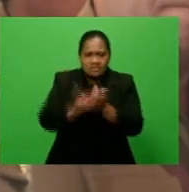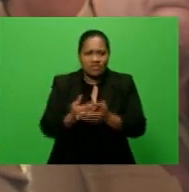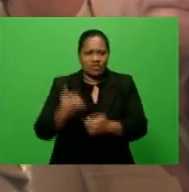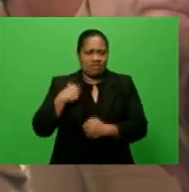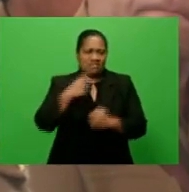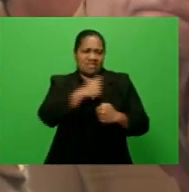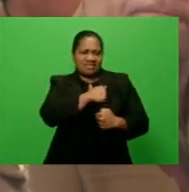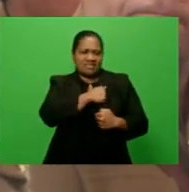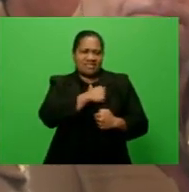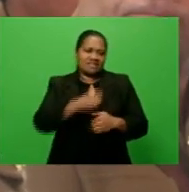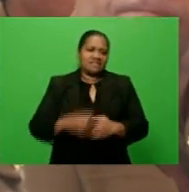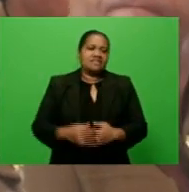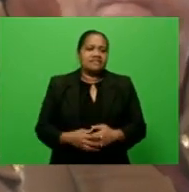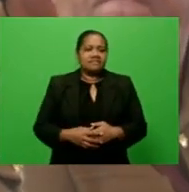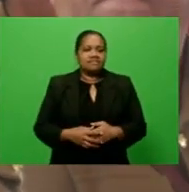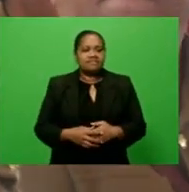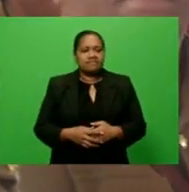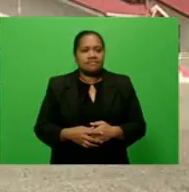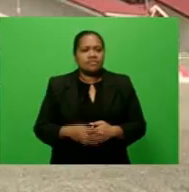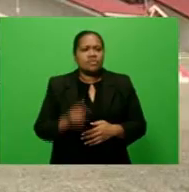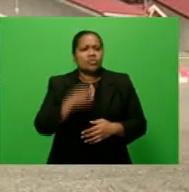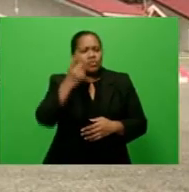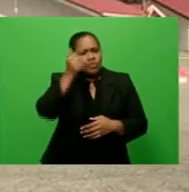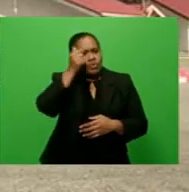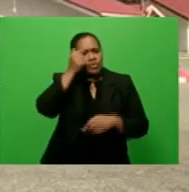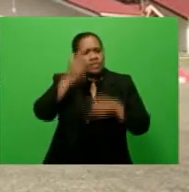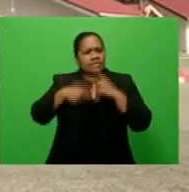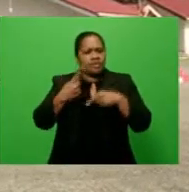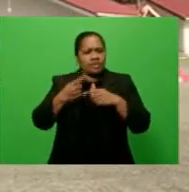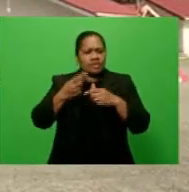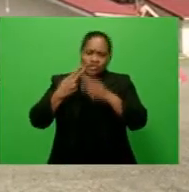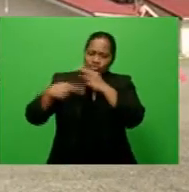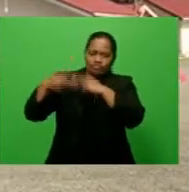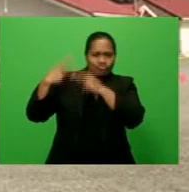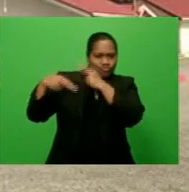Those of us who are familiar with the history of the deployment,